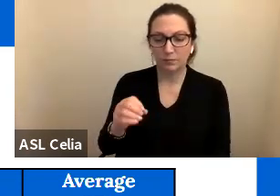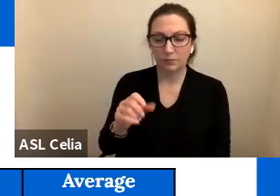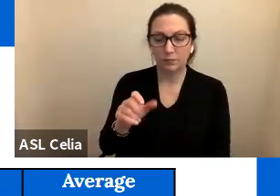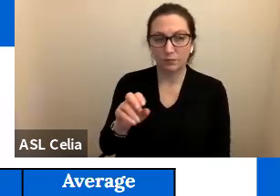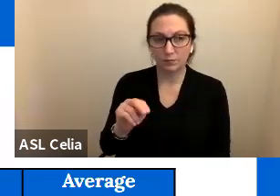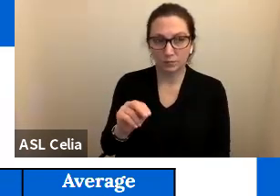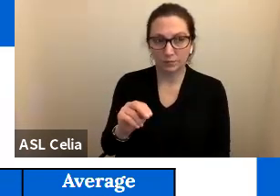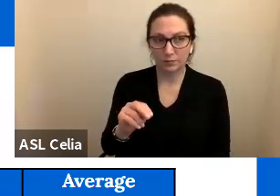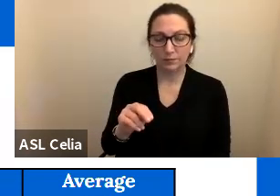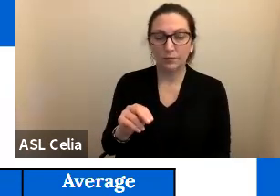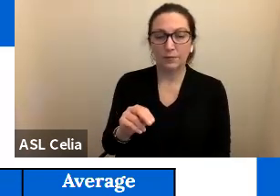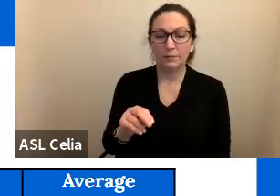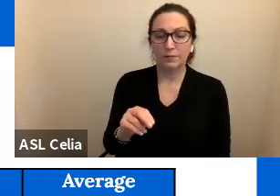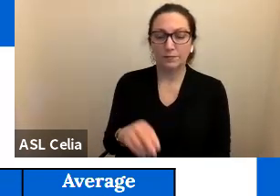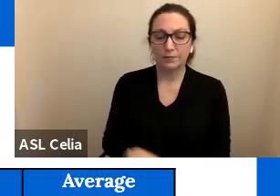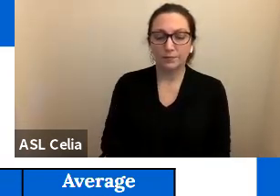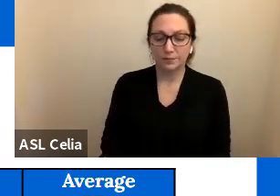Given Ms. Garrett noted